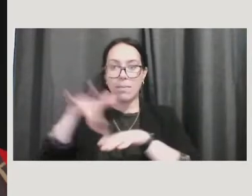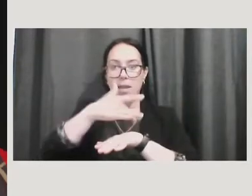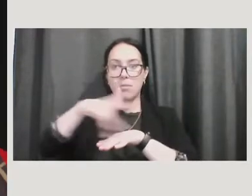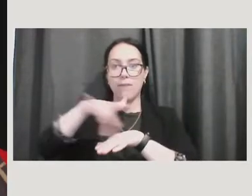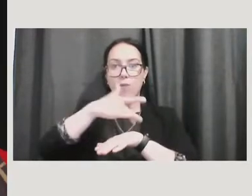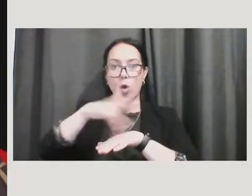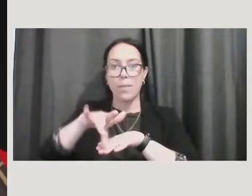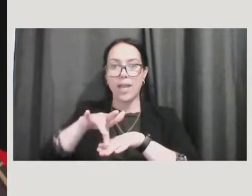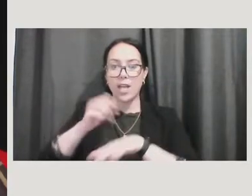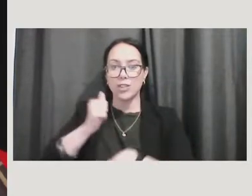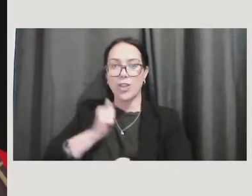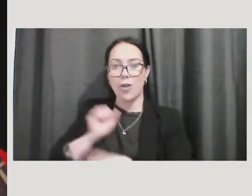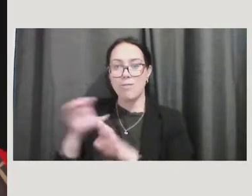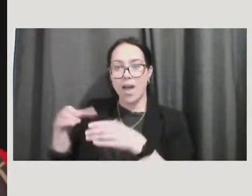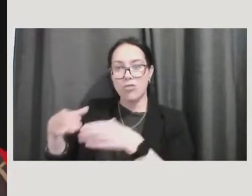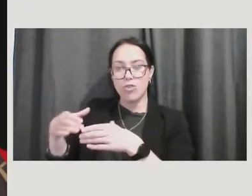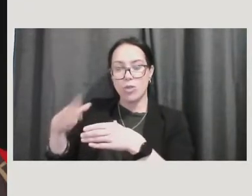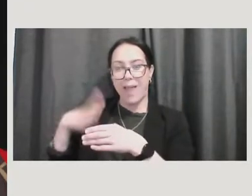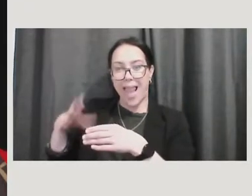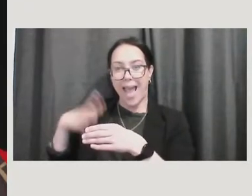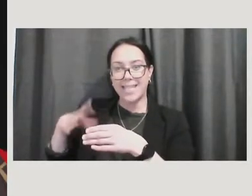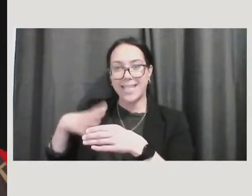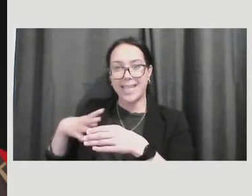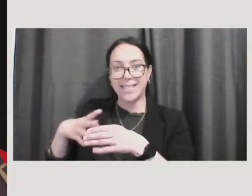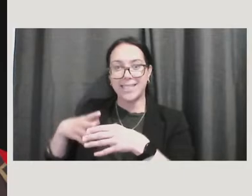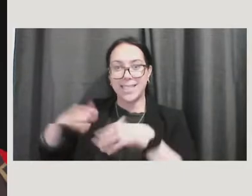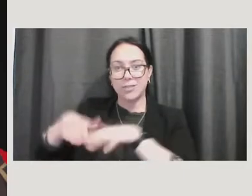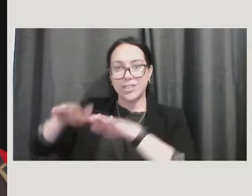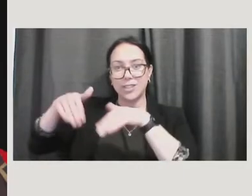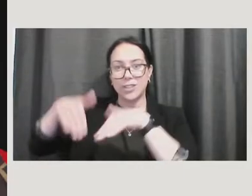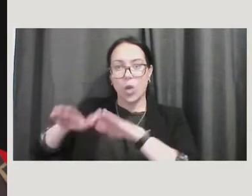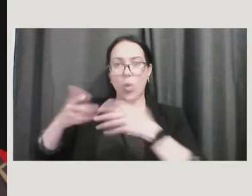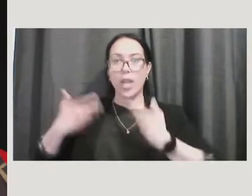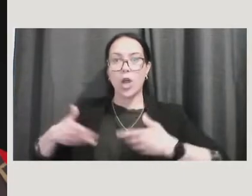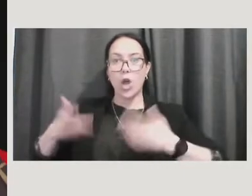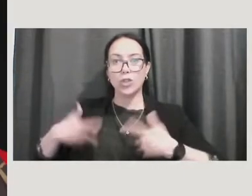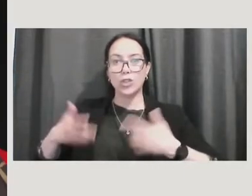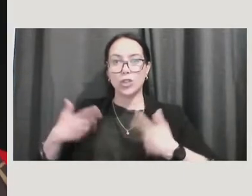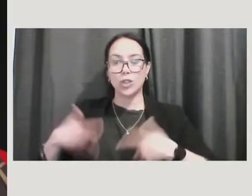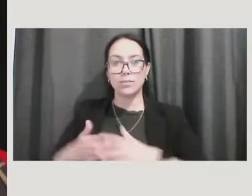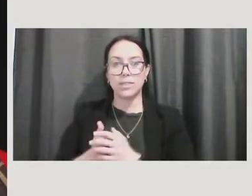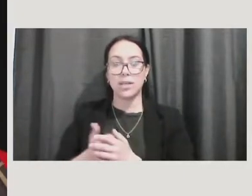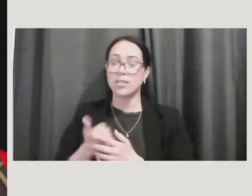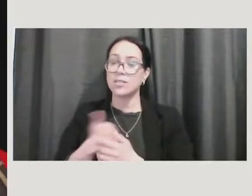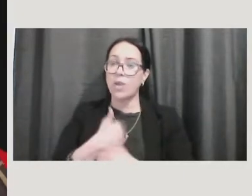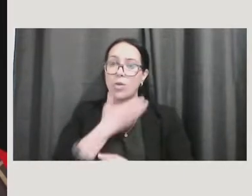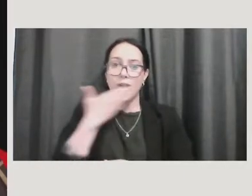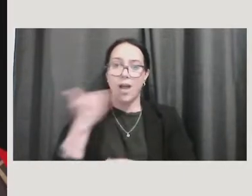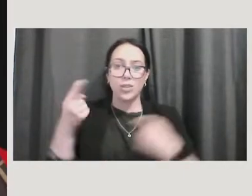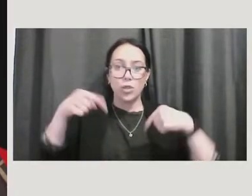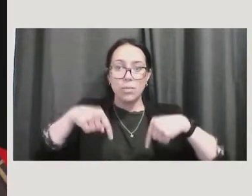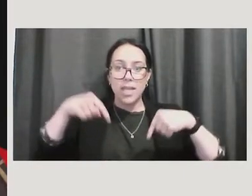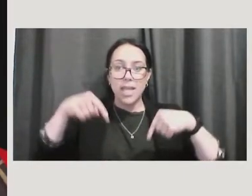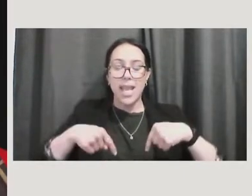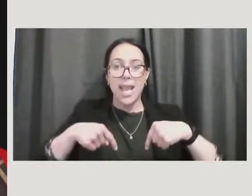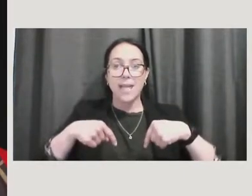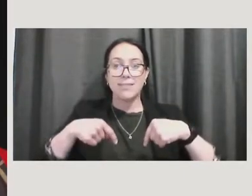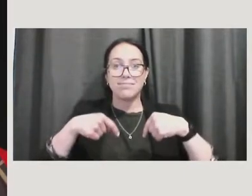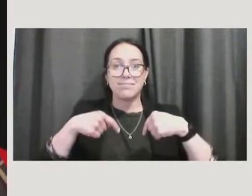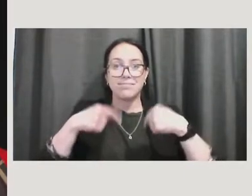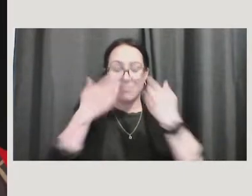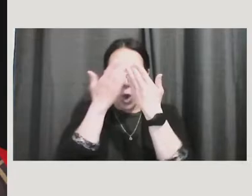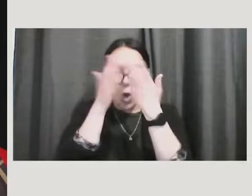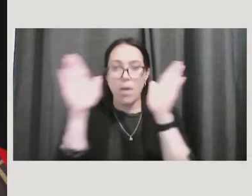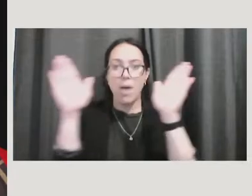and I am very happy to be here and meet you all and have my eyes open to Opportunities the